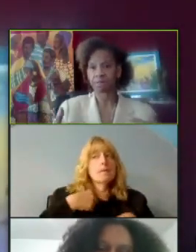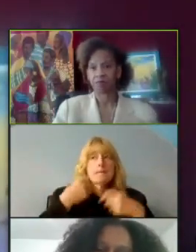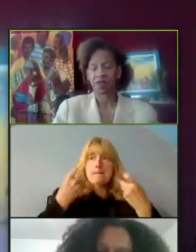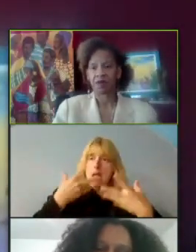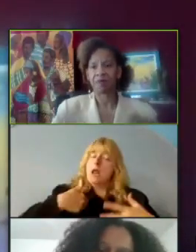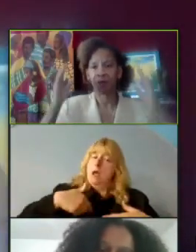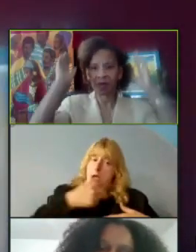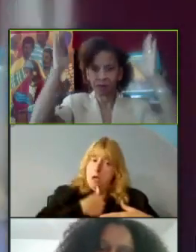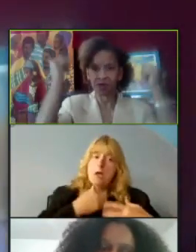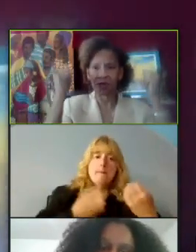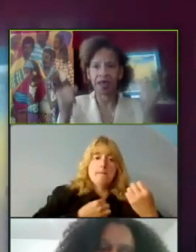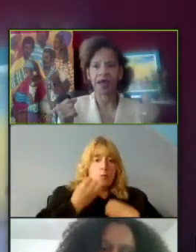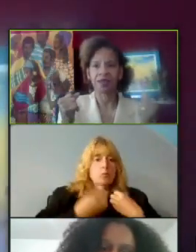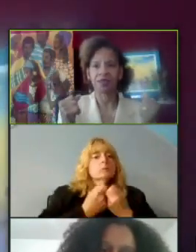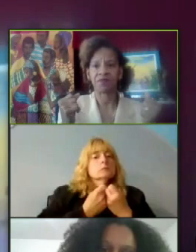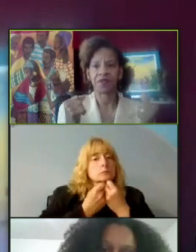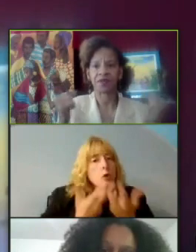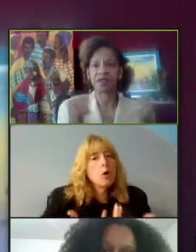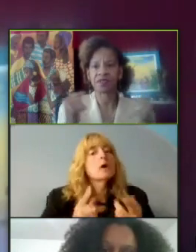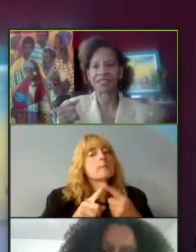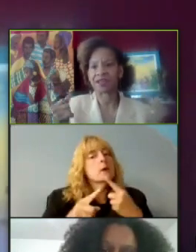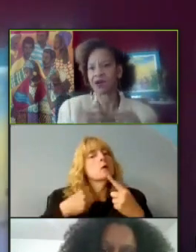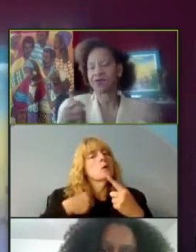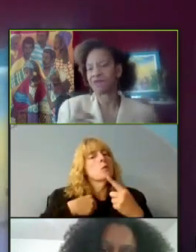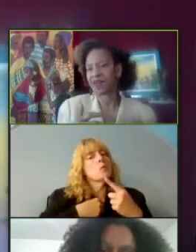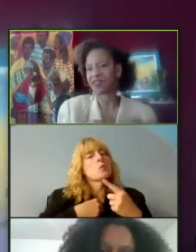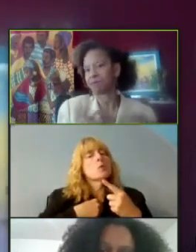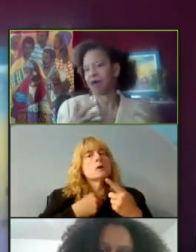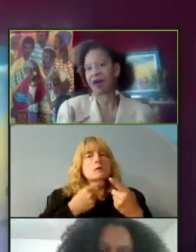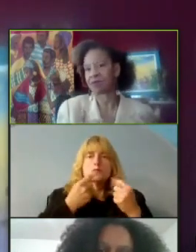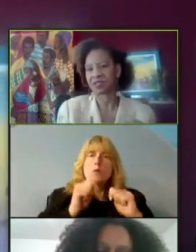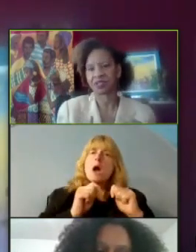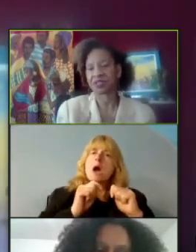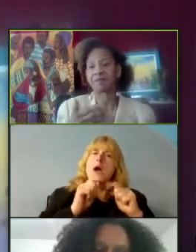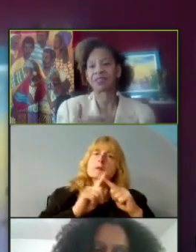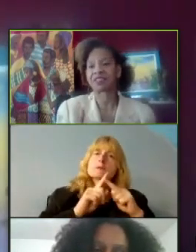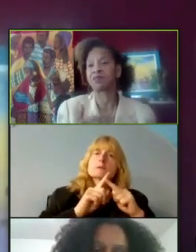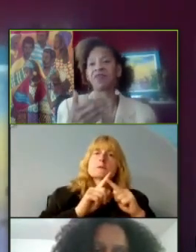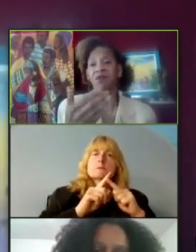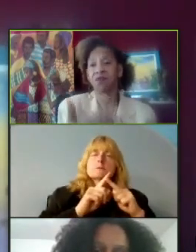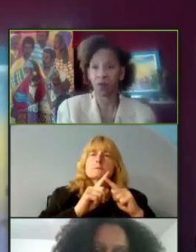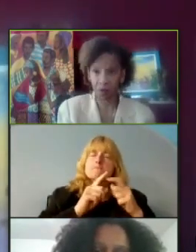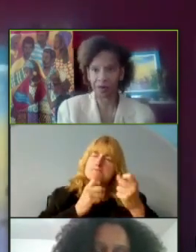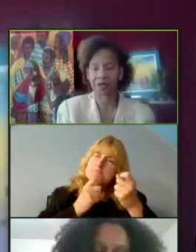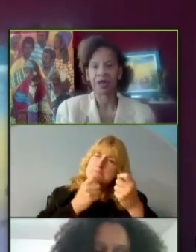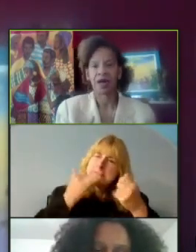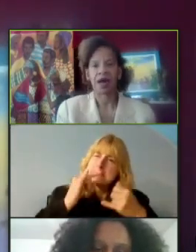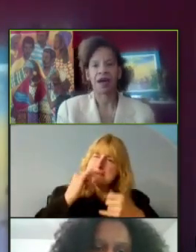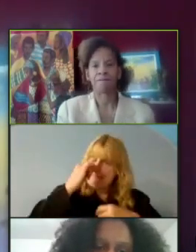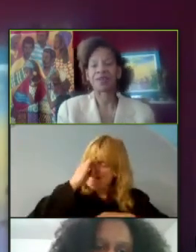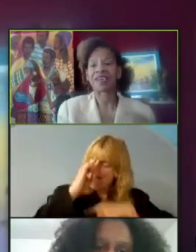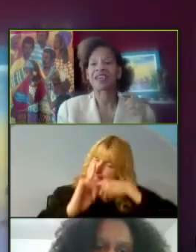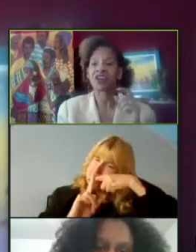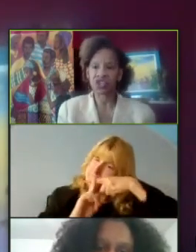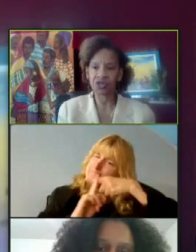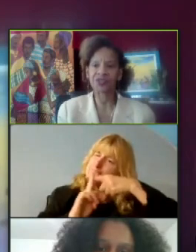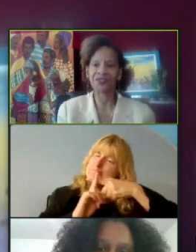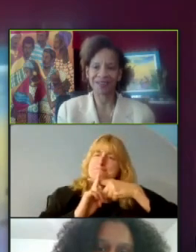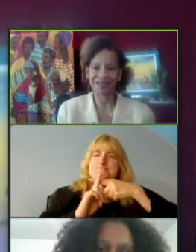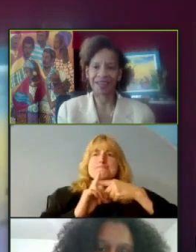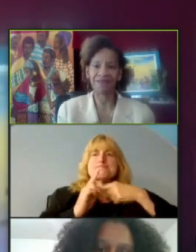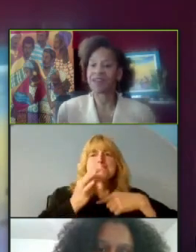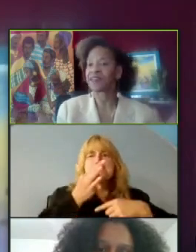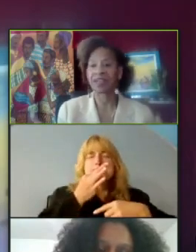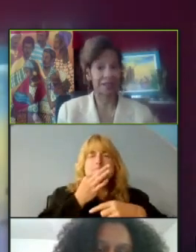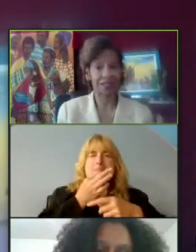exhausted, but we pull on, for those of us, our own faith and power to keep us moving forward, because our